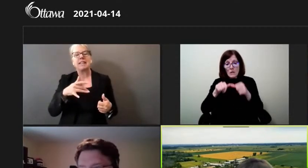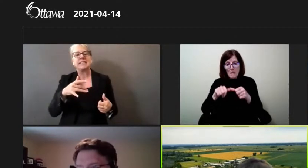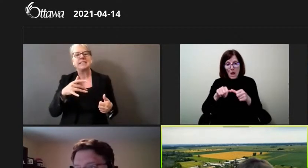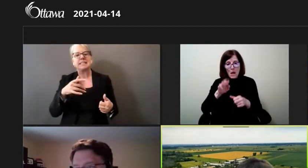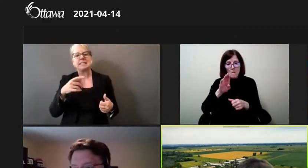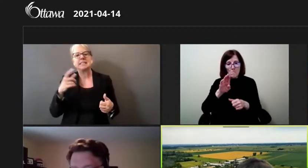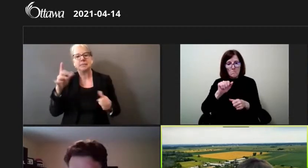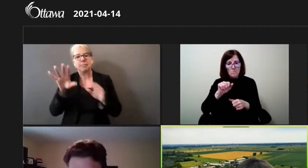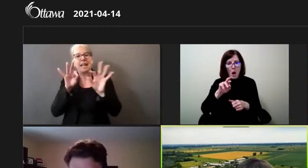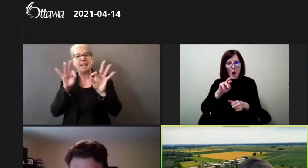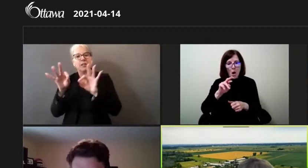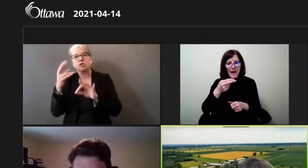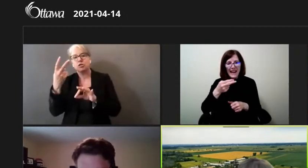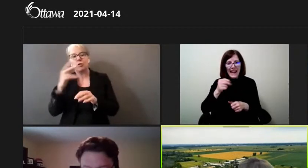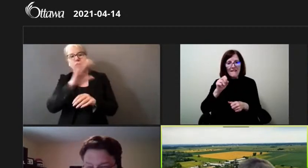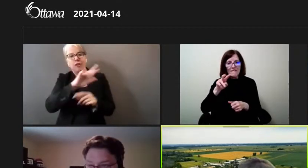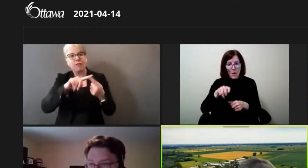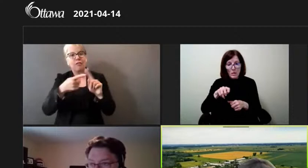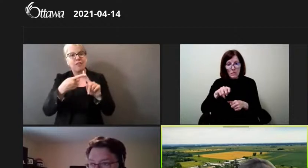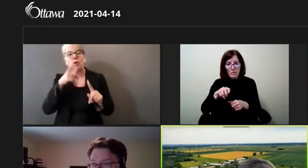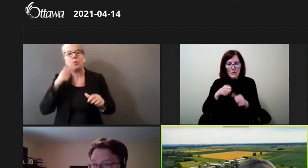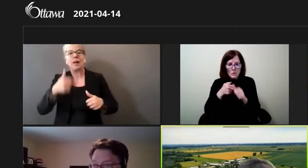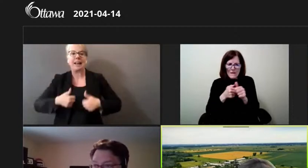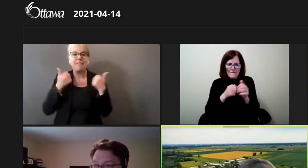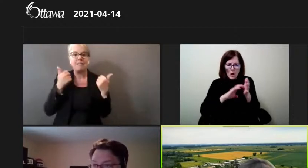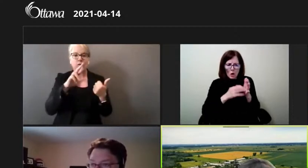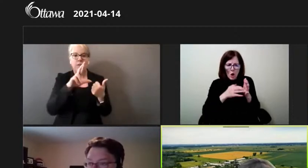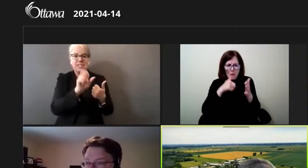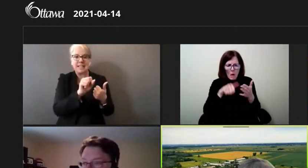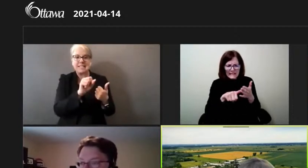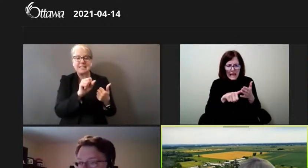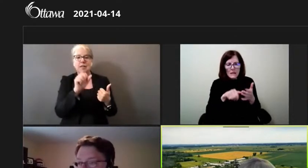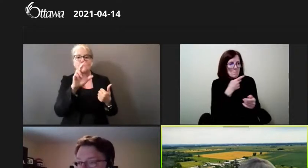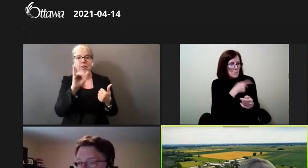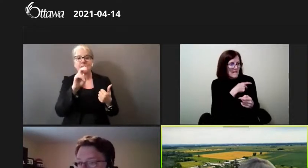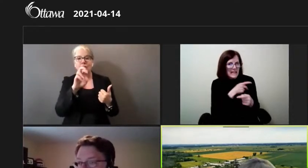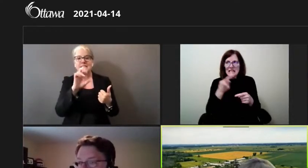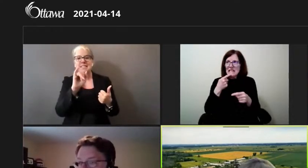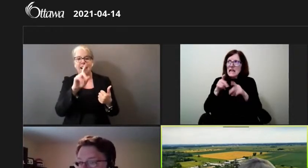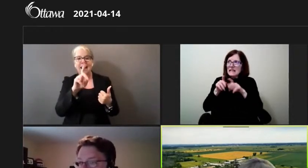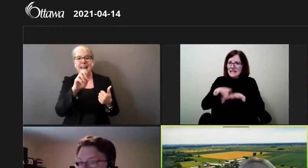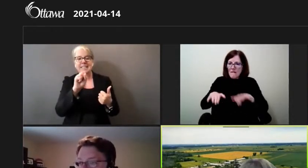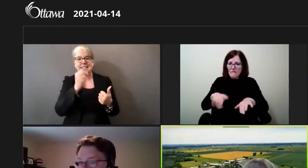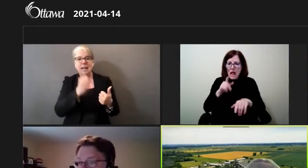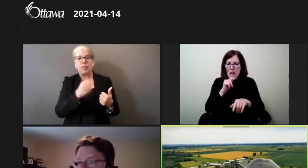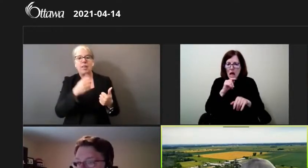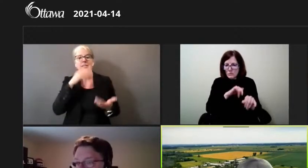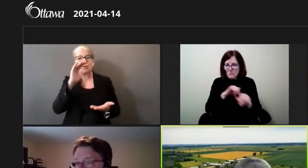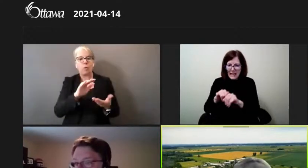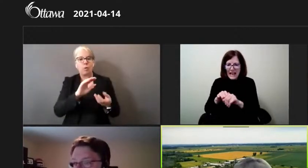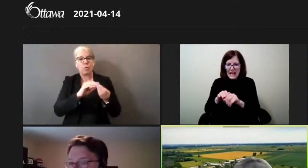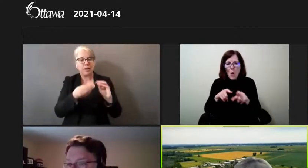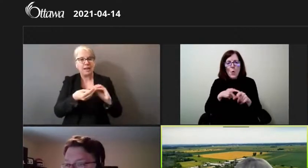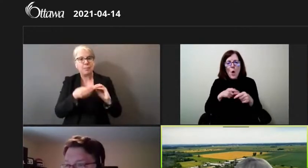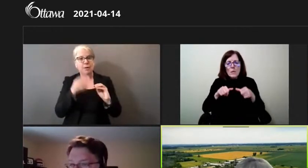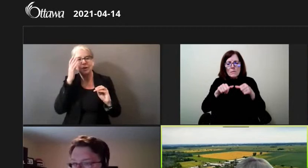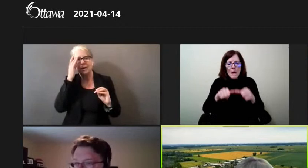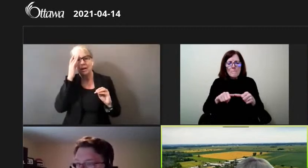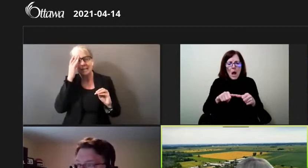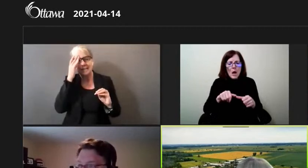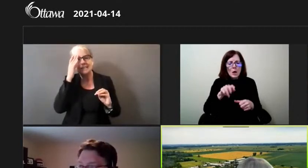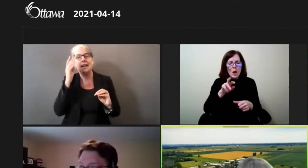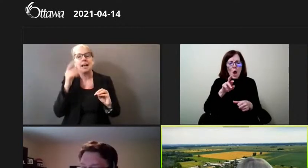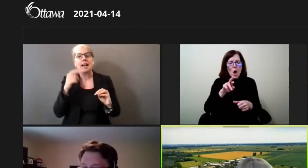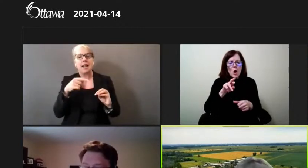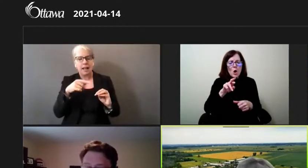friends that live the same age in Riverside South, which has low numbers. Councillor Meehan and I were just saying that, low